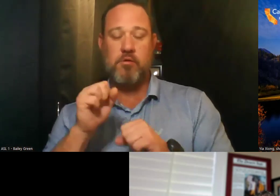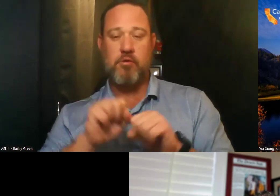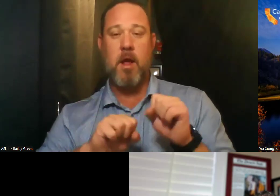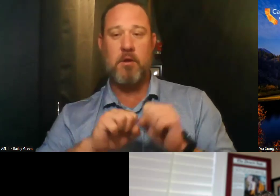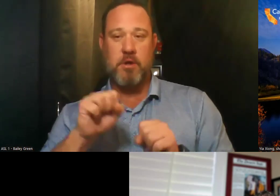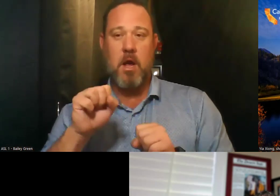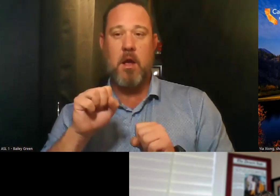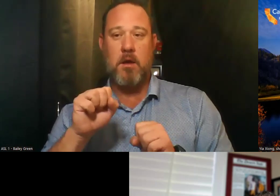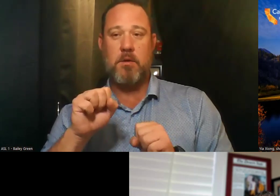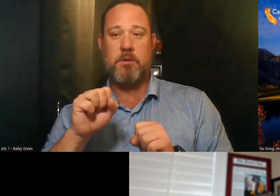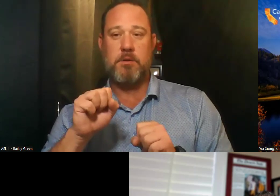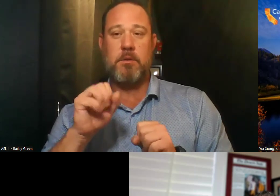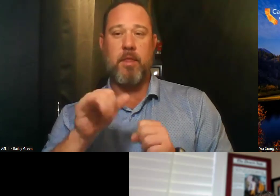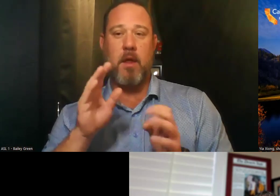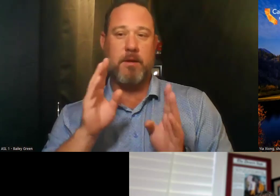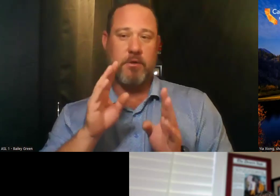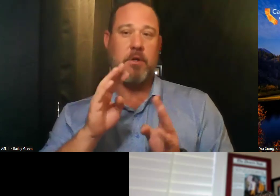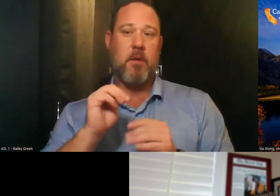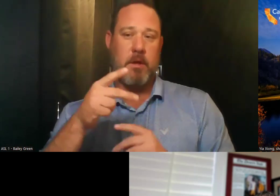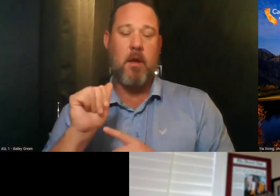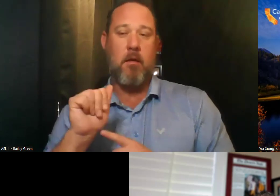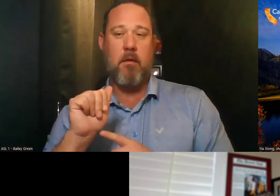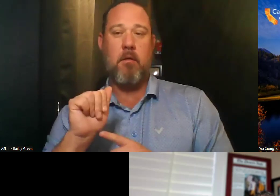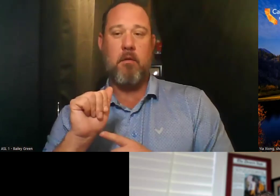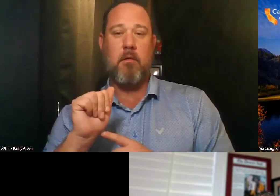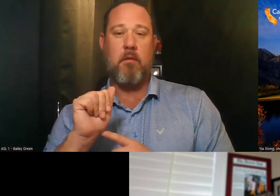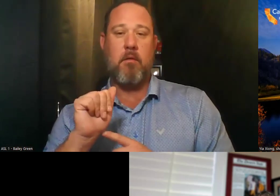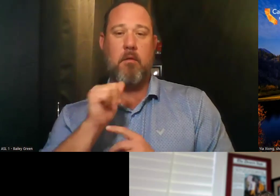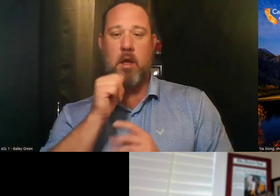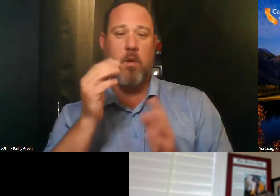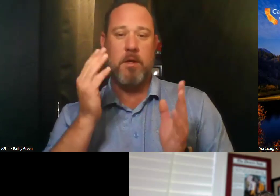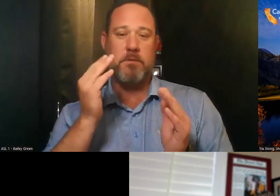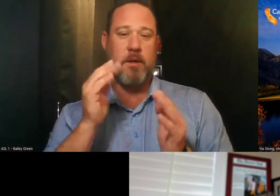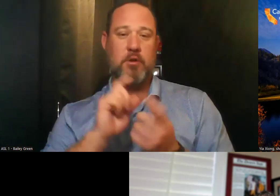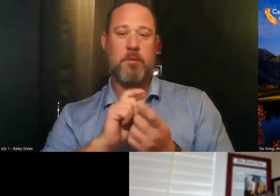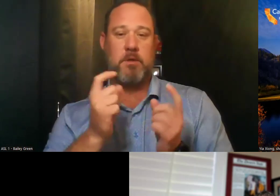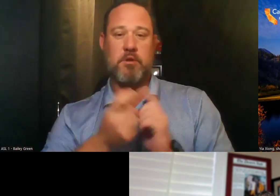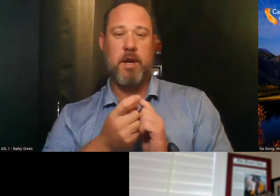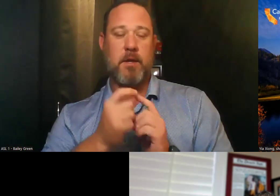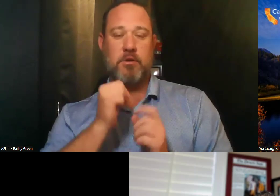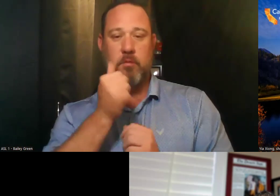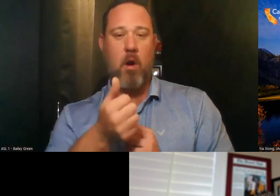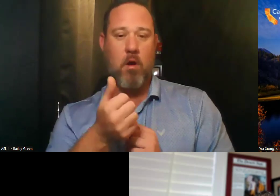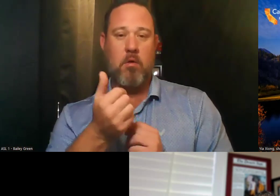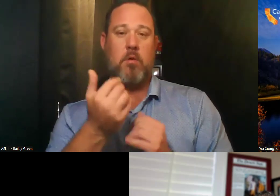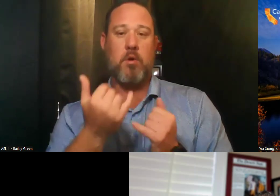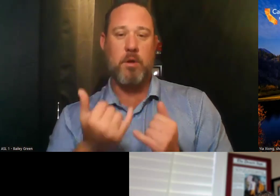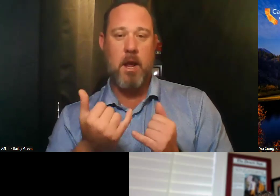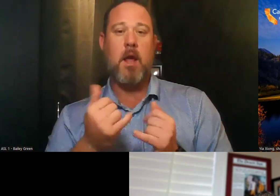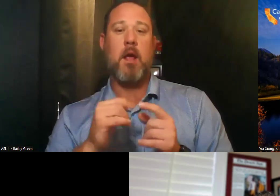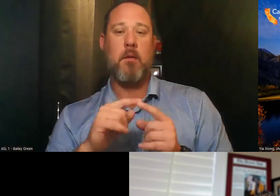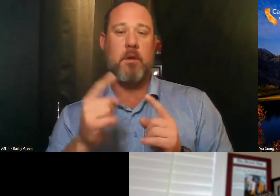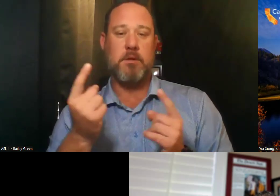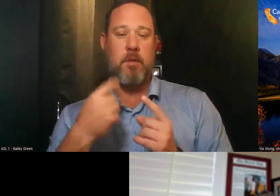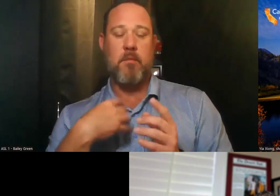strategize getting that attention in the master plan for aging. I don't expect it to be changed tomorrow or today. It's something